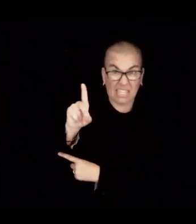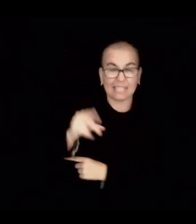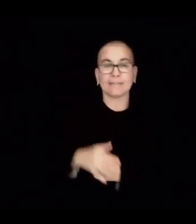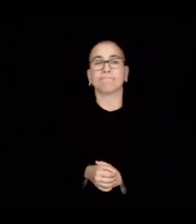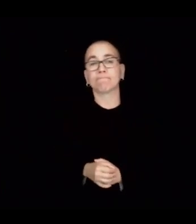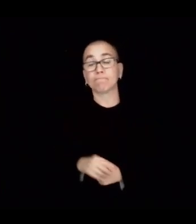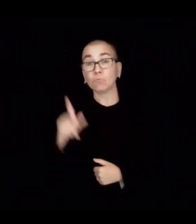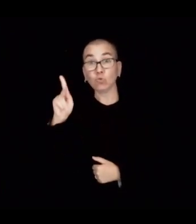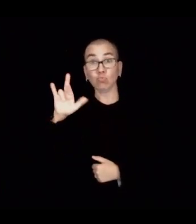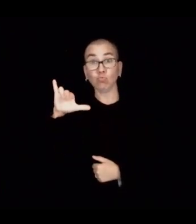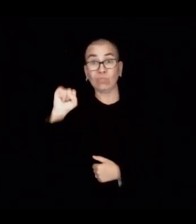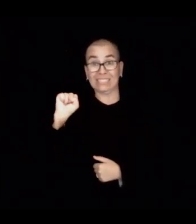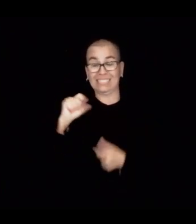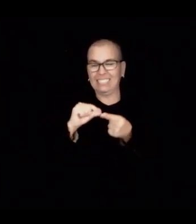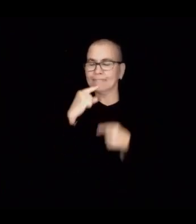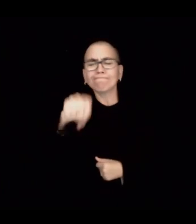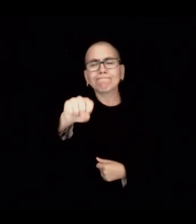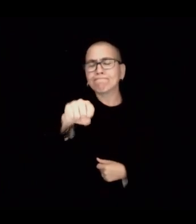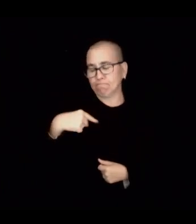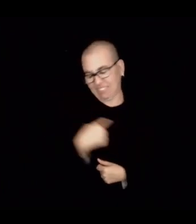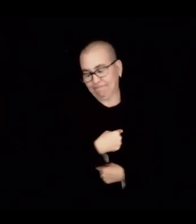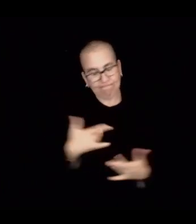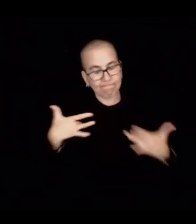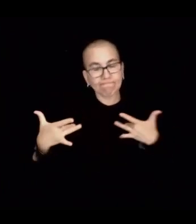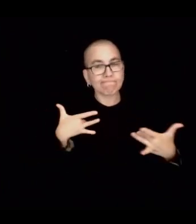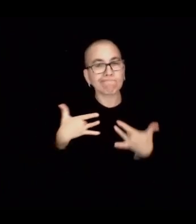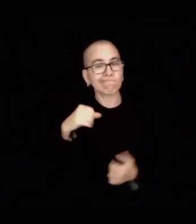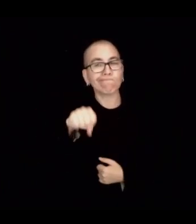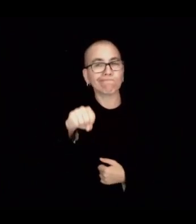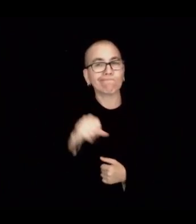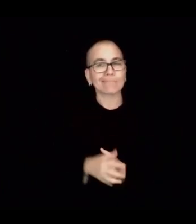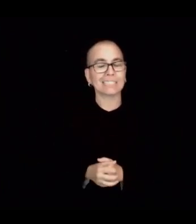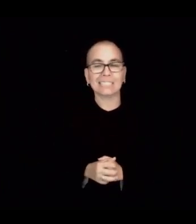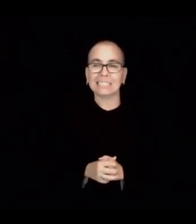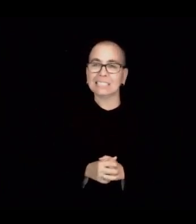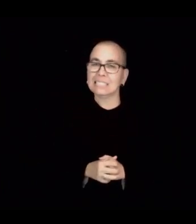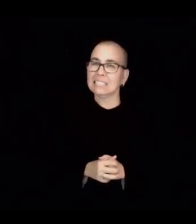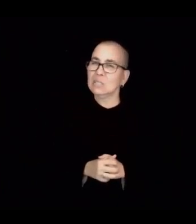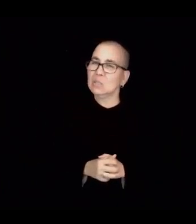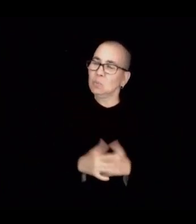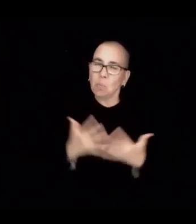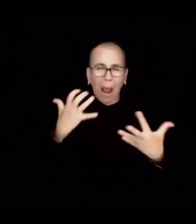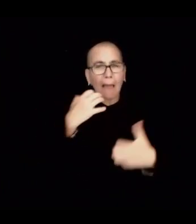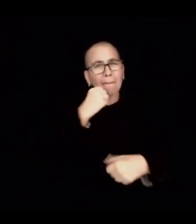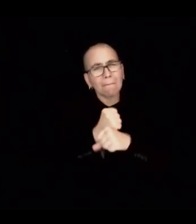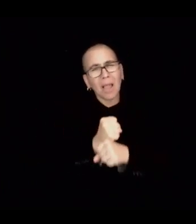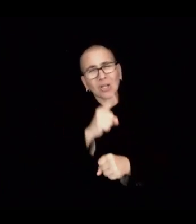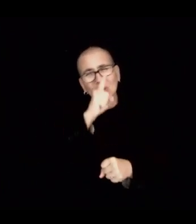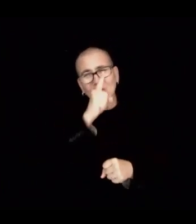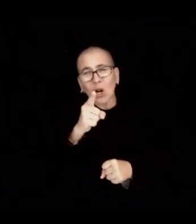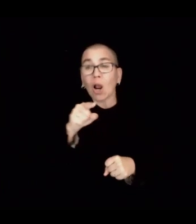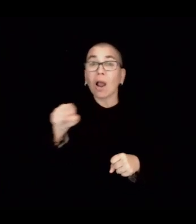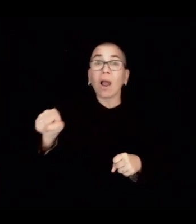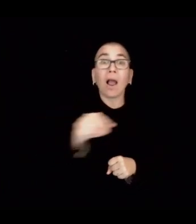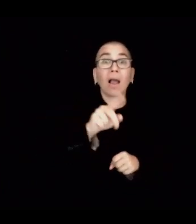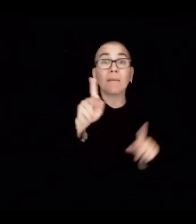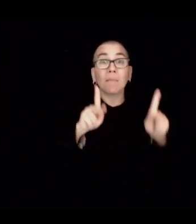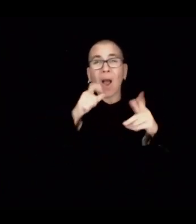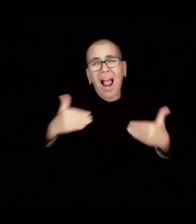people aware of that. And in particular, we want to make sure that our younger adult population recognizes